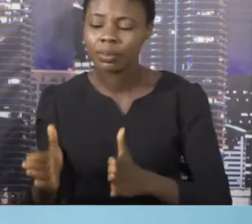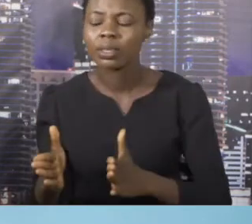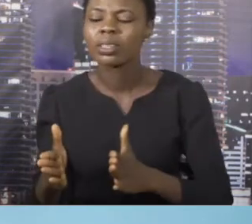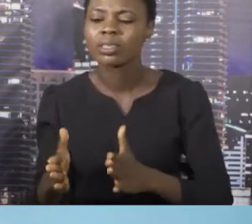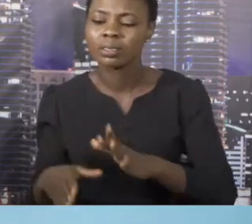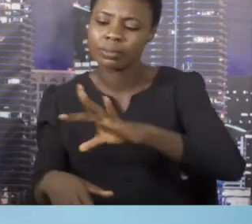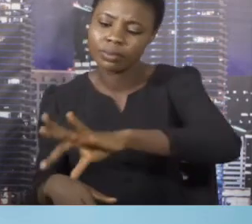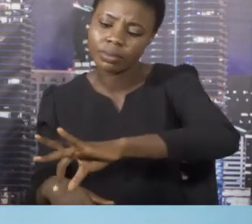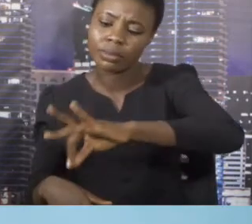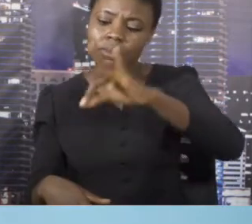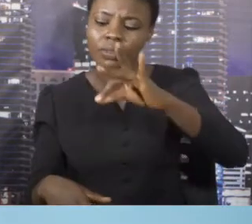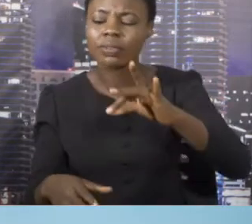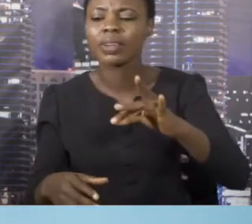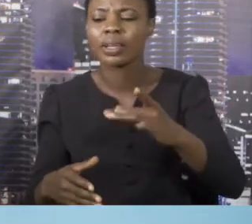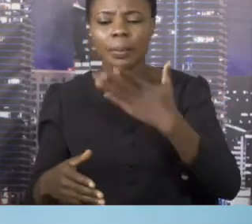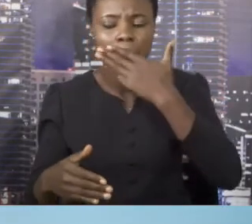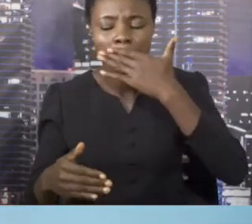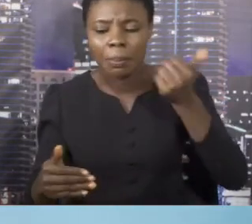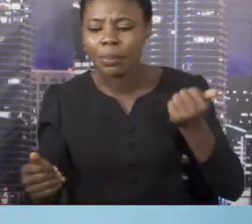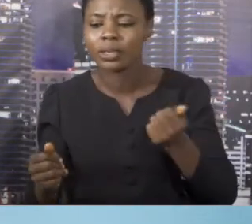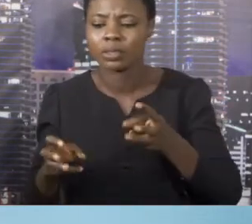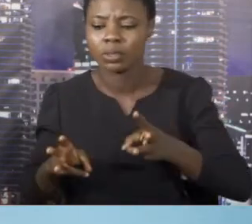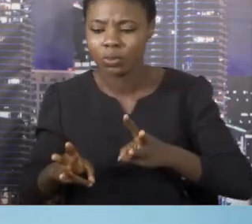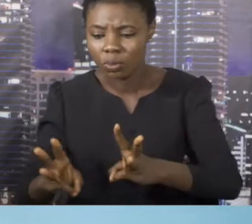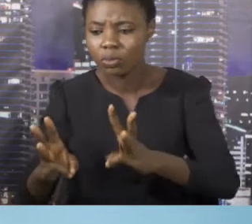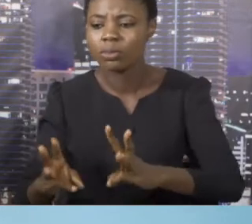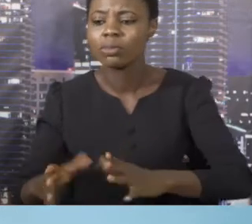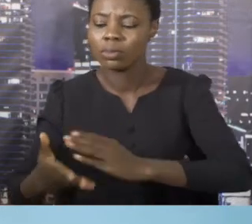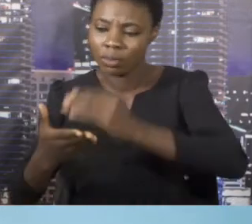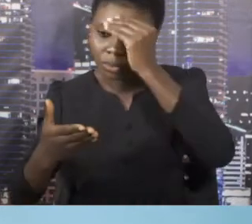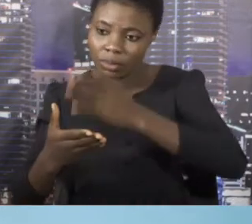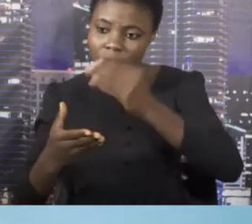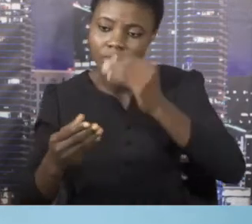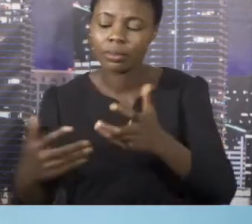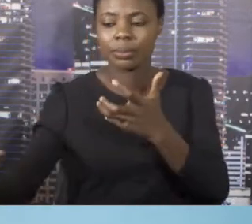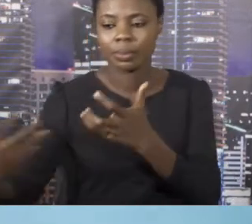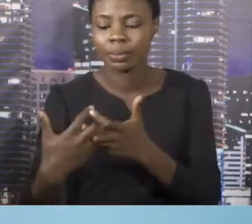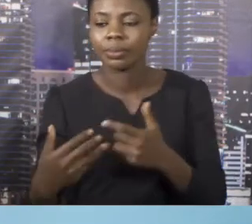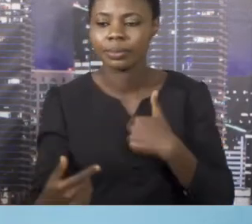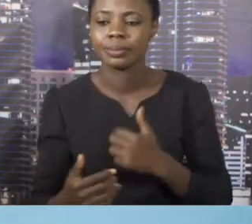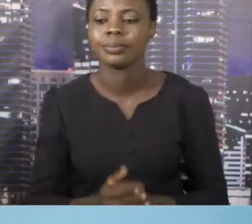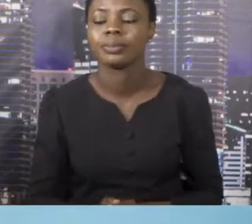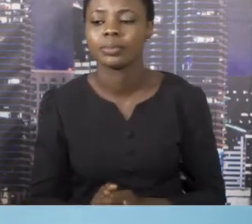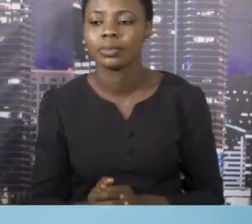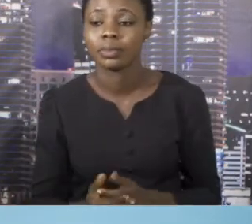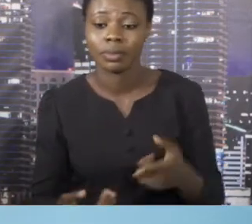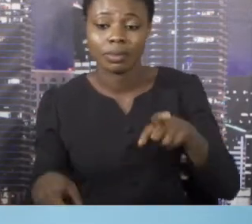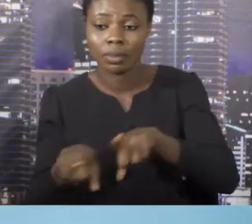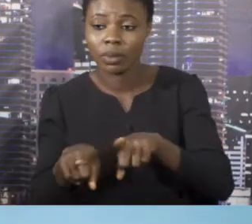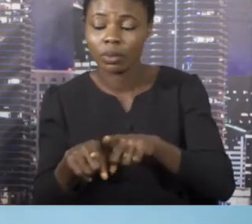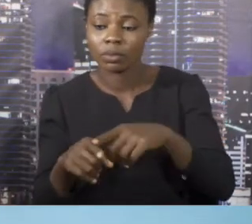discover, the learning style that best suits them. Okay? Another benefit would be